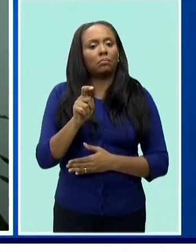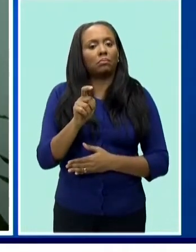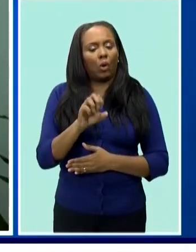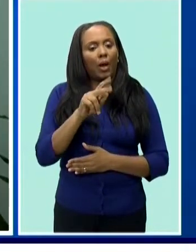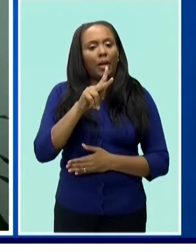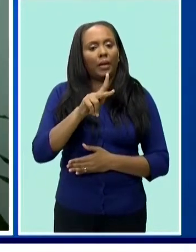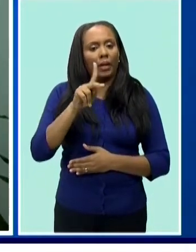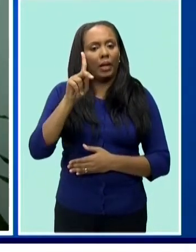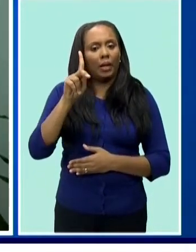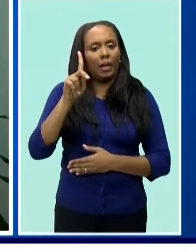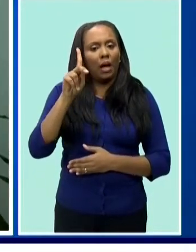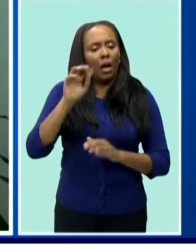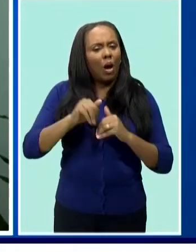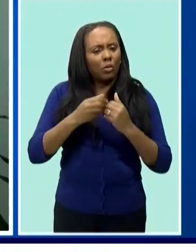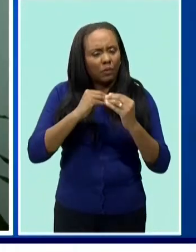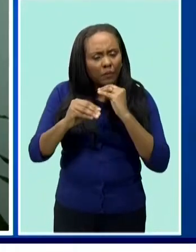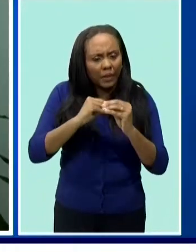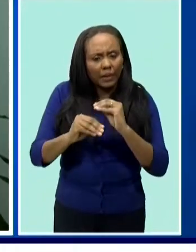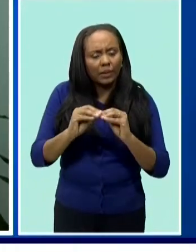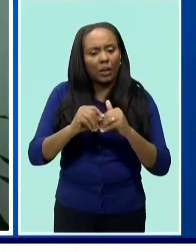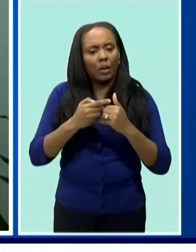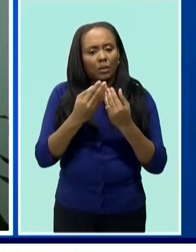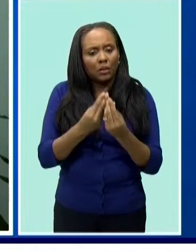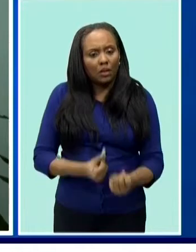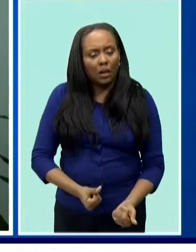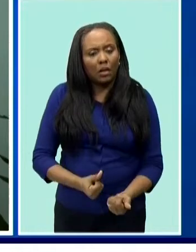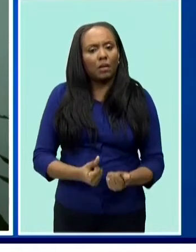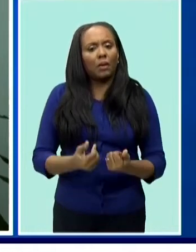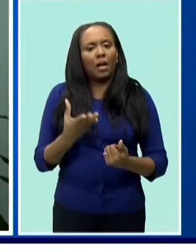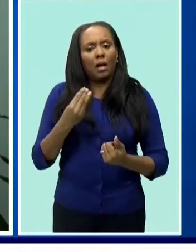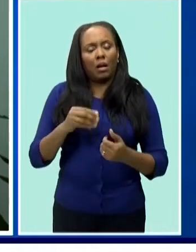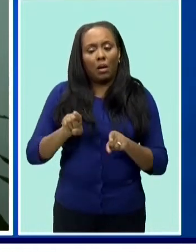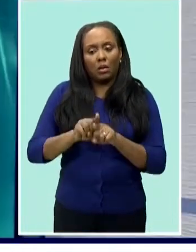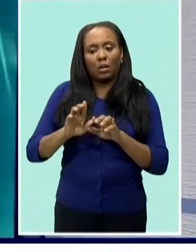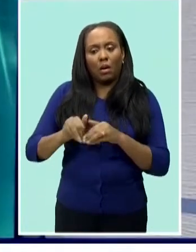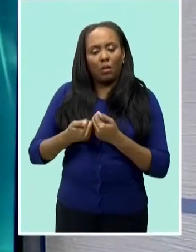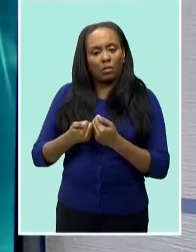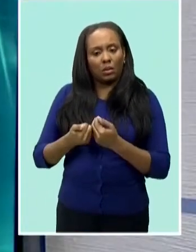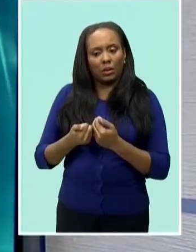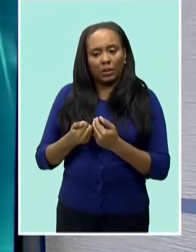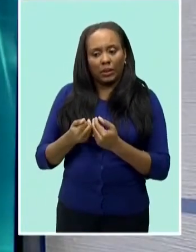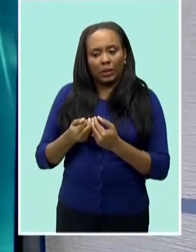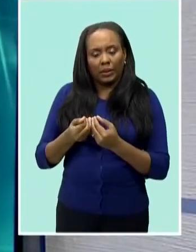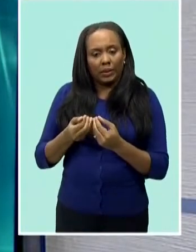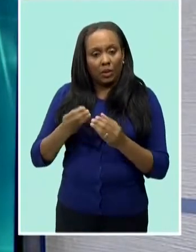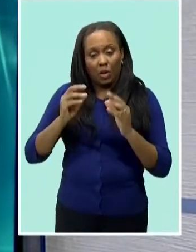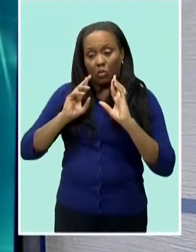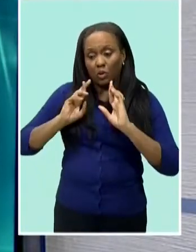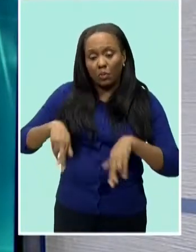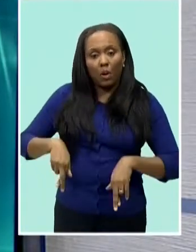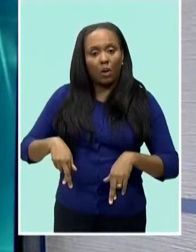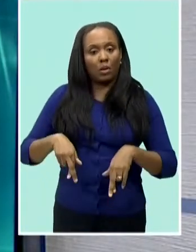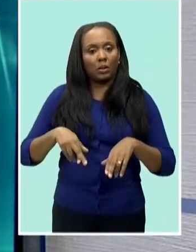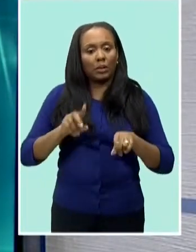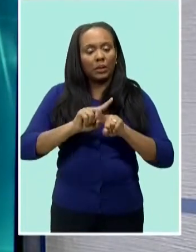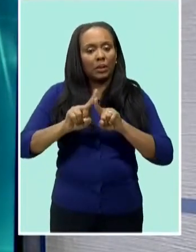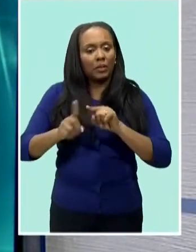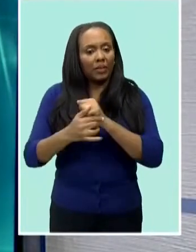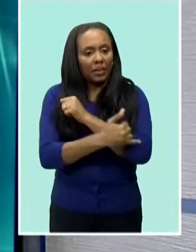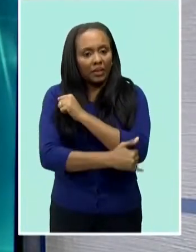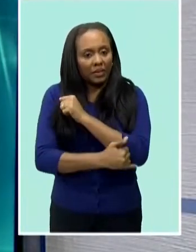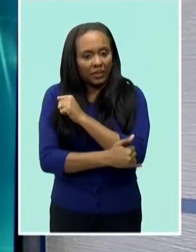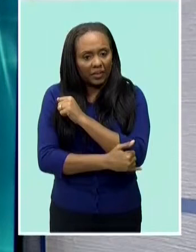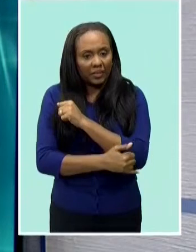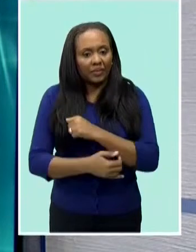identify means of cascading response capabilities from neighboring countries. The Barbados Chamber of Commerce and Industry will be